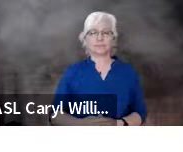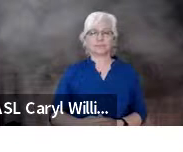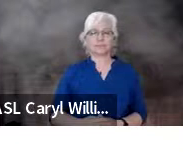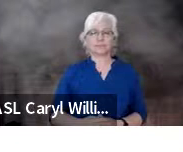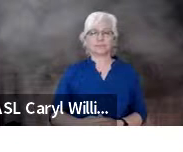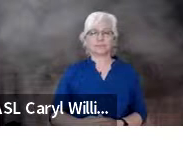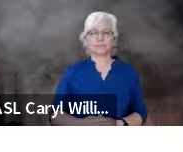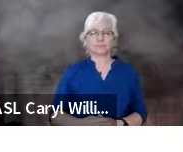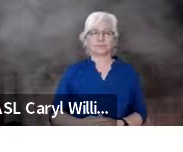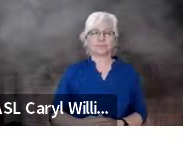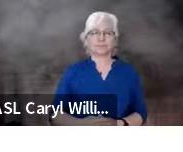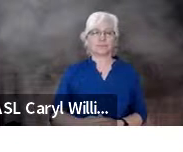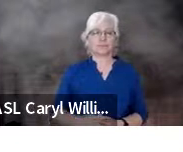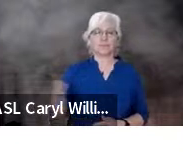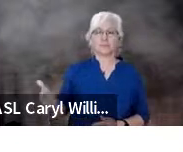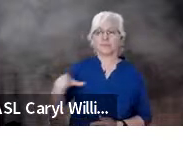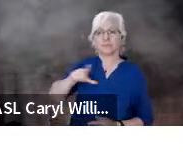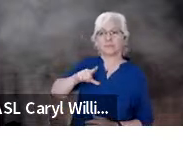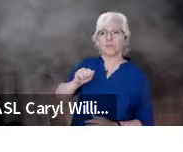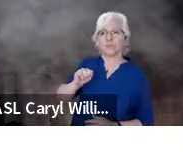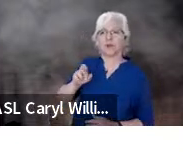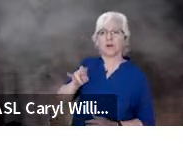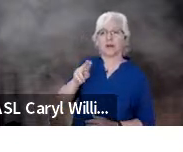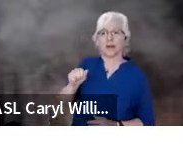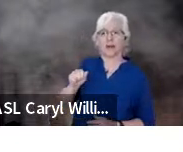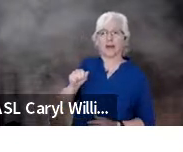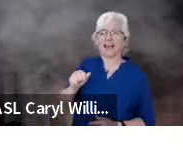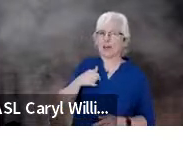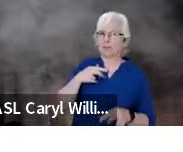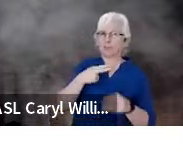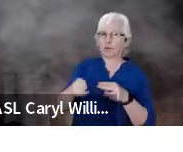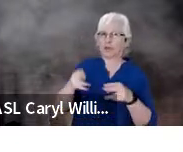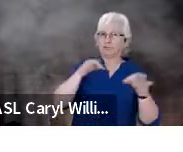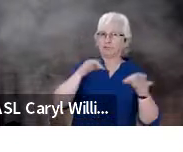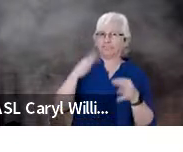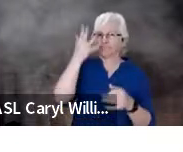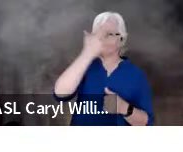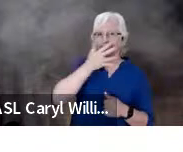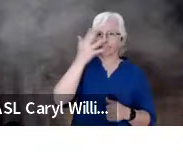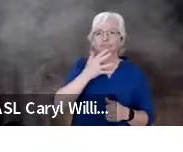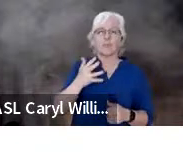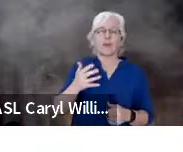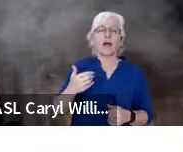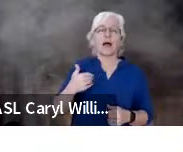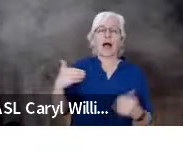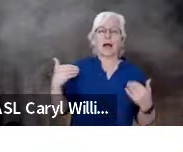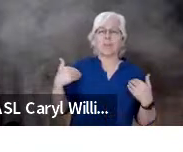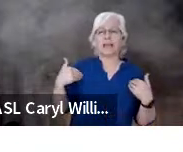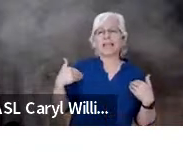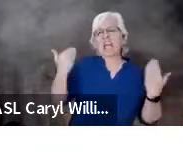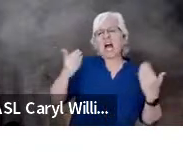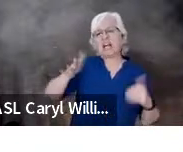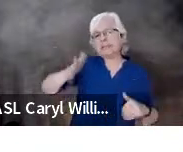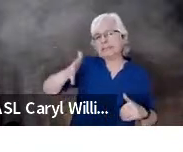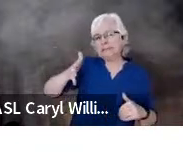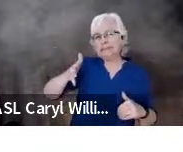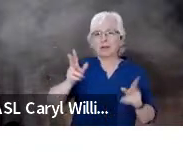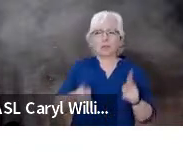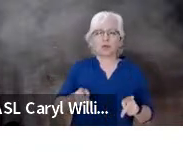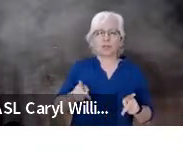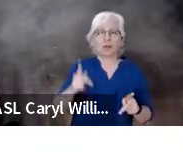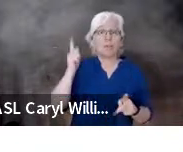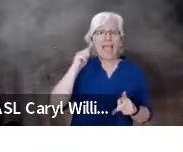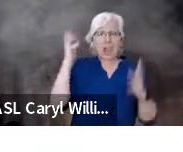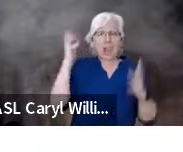And I'll just give a brief visual description. This is Ariana again. I am a youngish person with curly hair